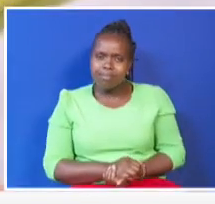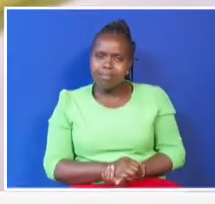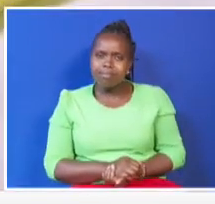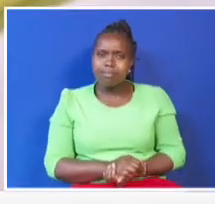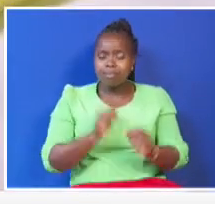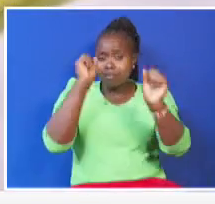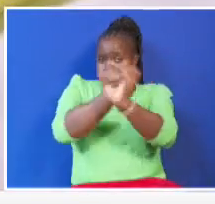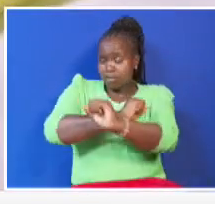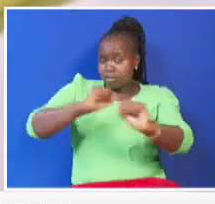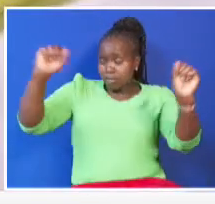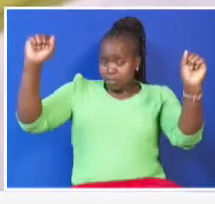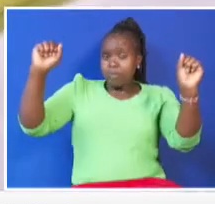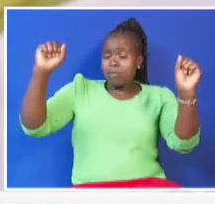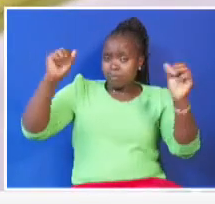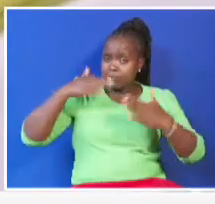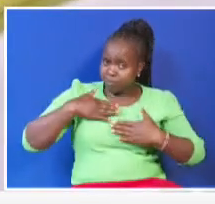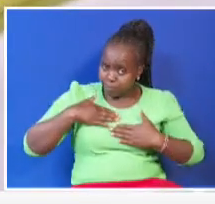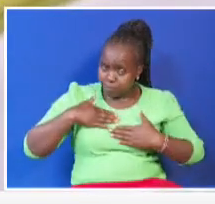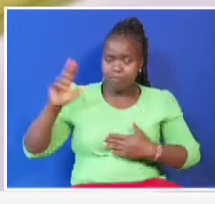And Your Excellency,